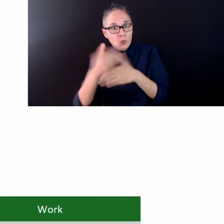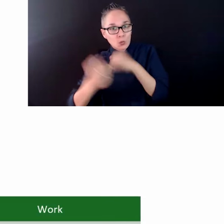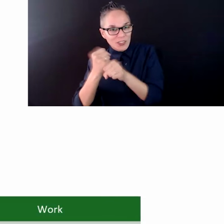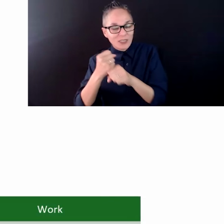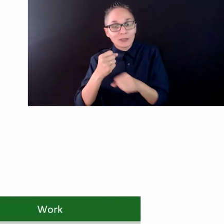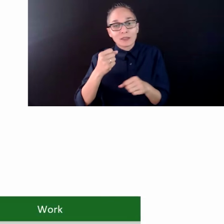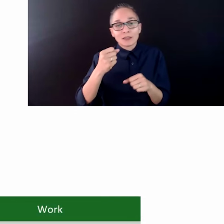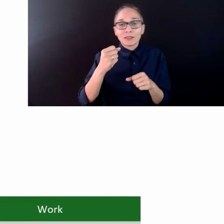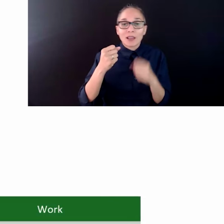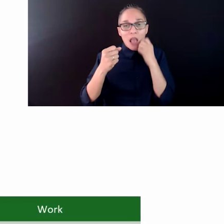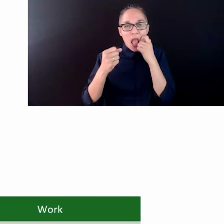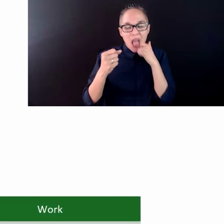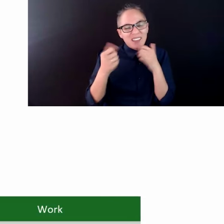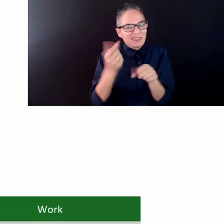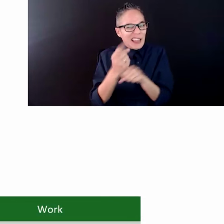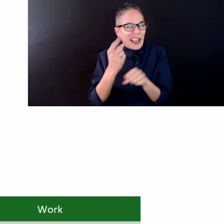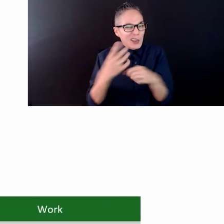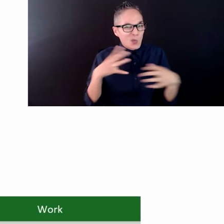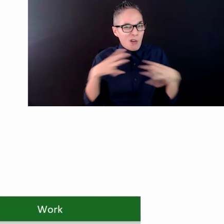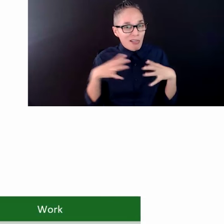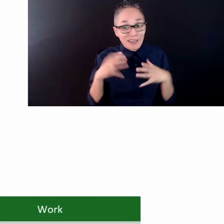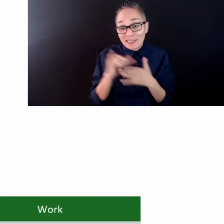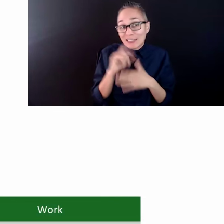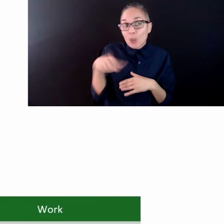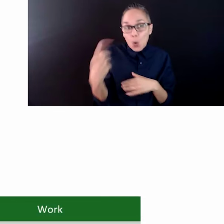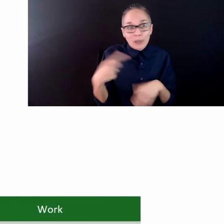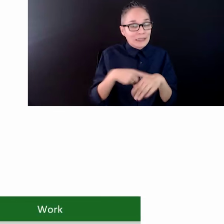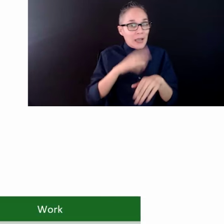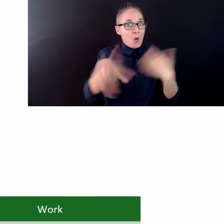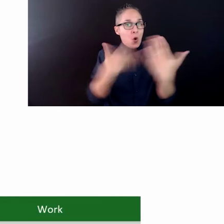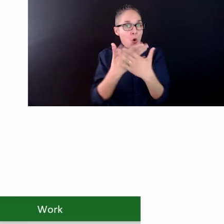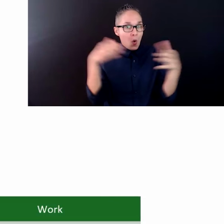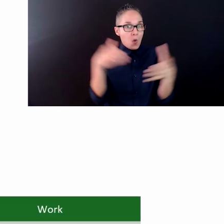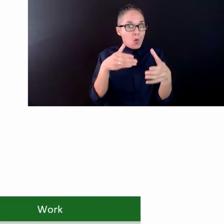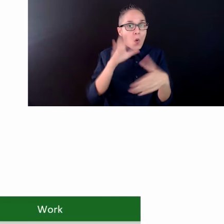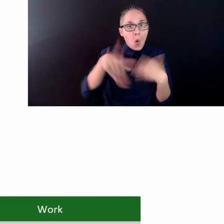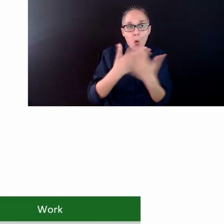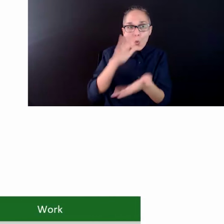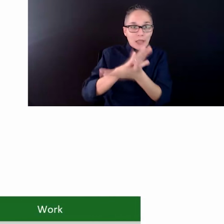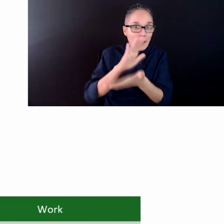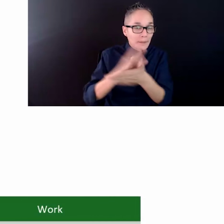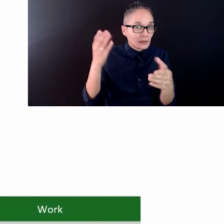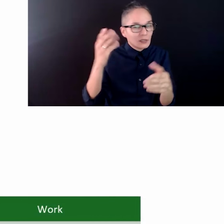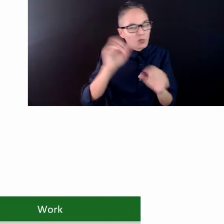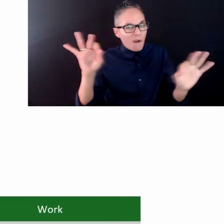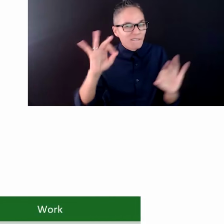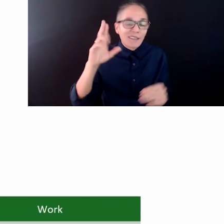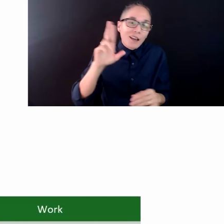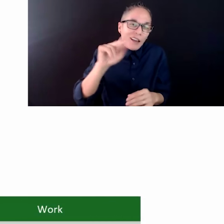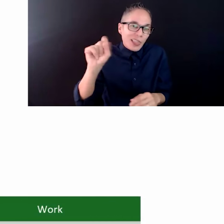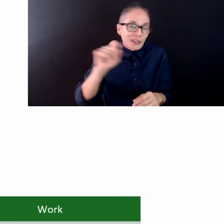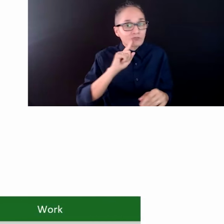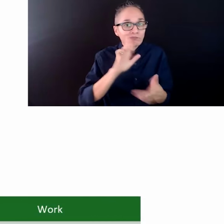our in lieu holidays. And so that's the only time that we are all off, unless, you know, it's the holidays and stuff like that.